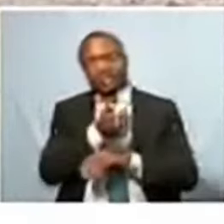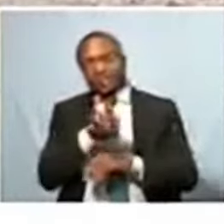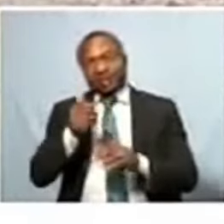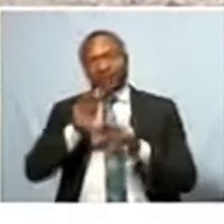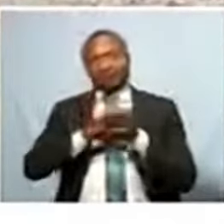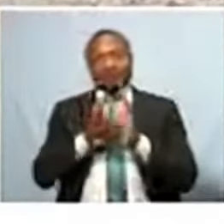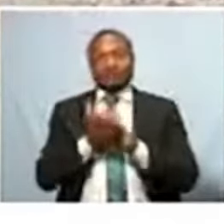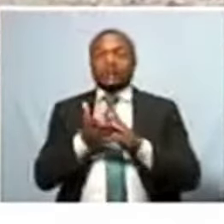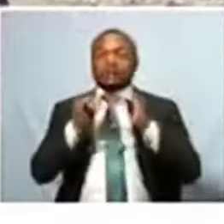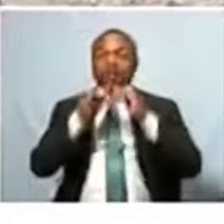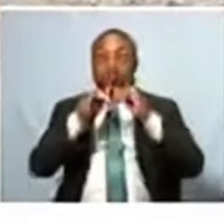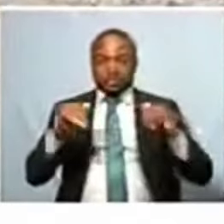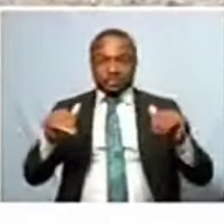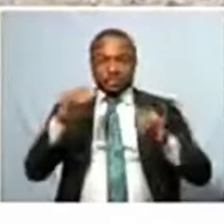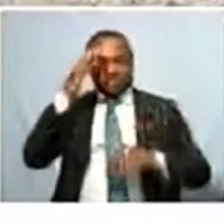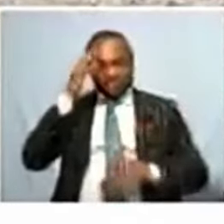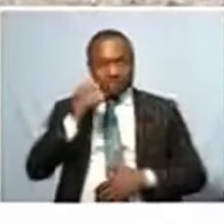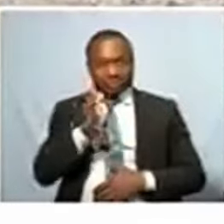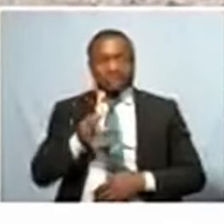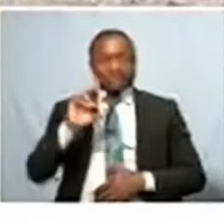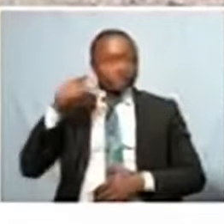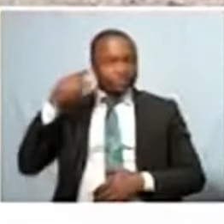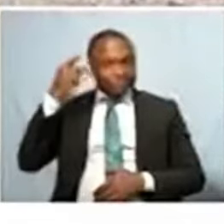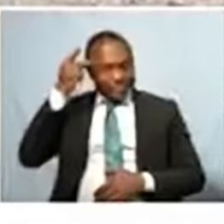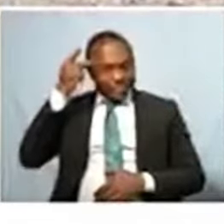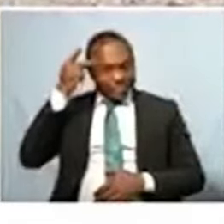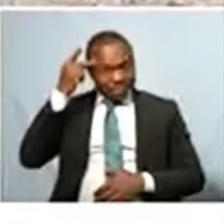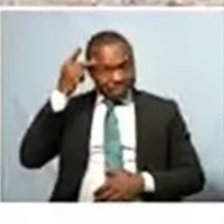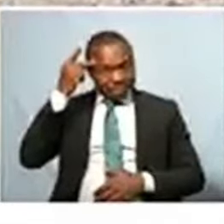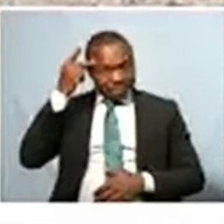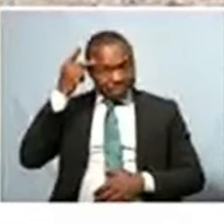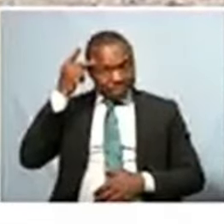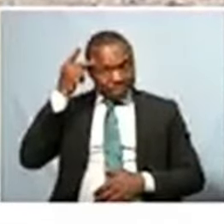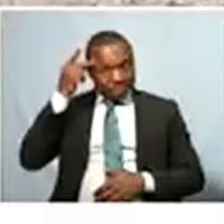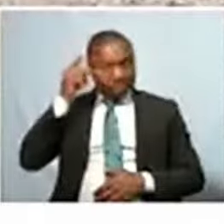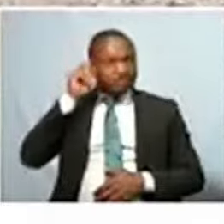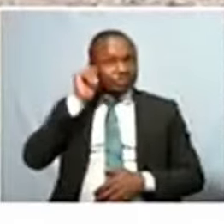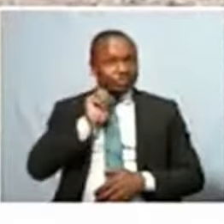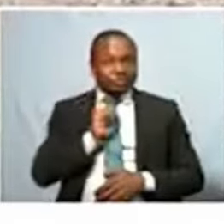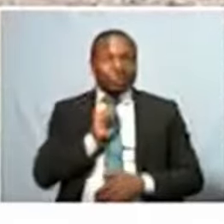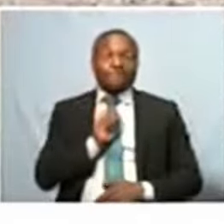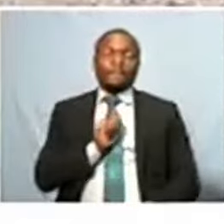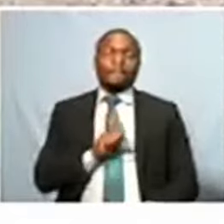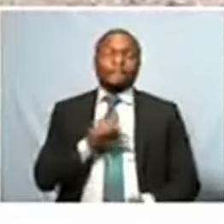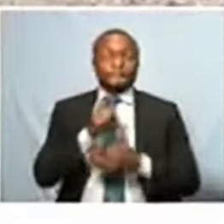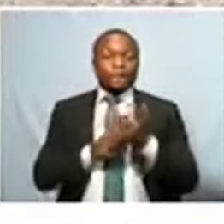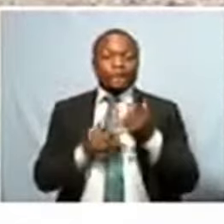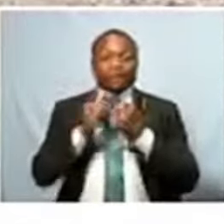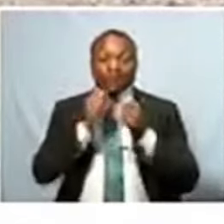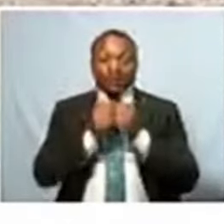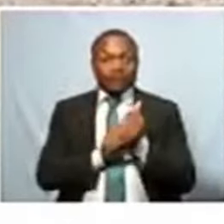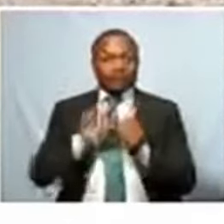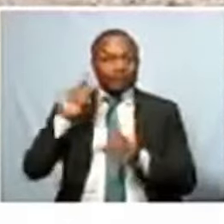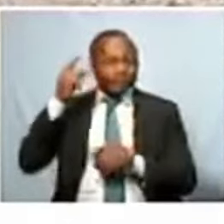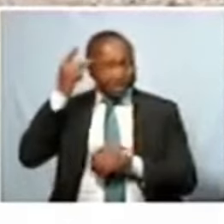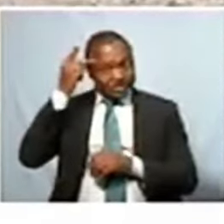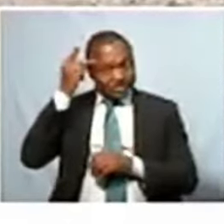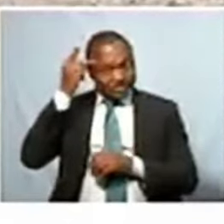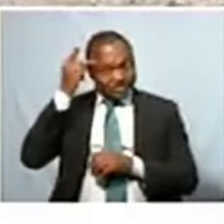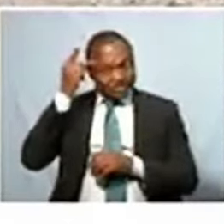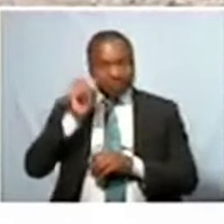becomes divided because there is political intolerance. Madam Speaker, what we are trying to underscore is that political